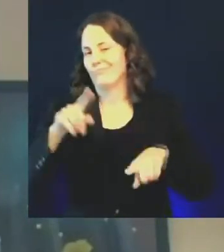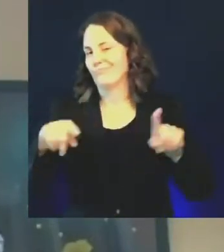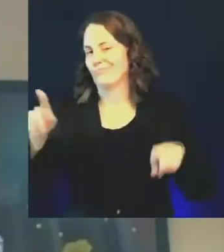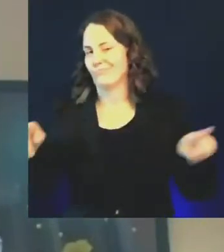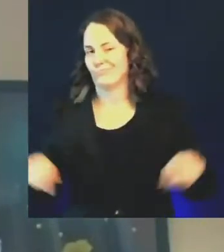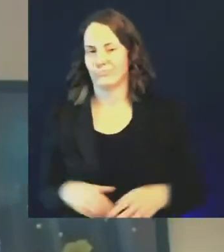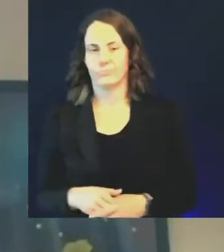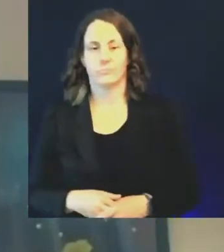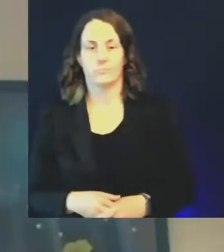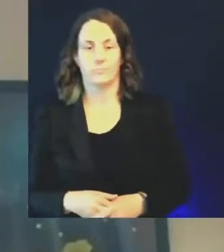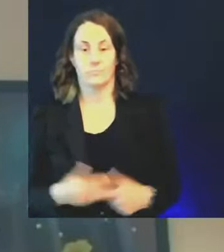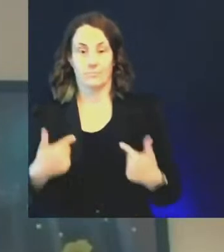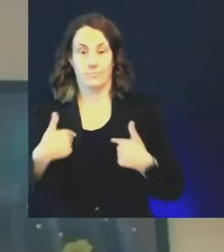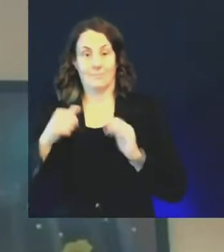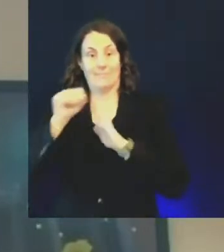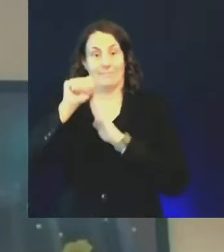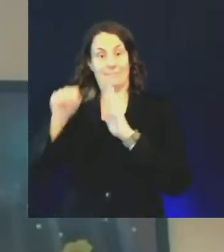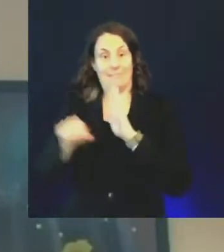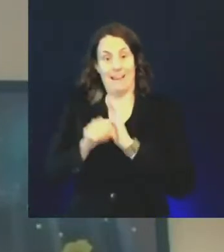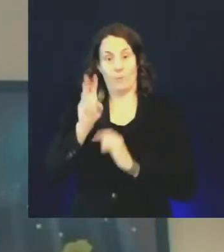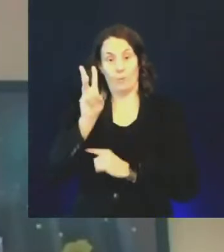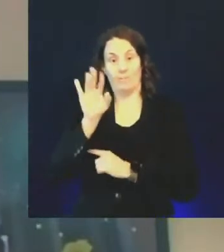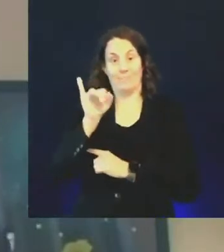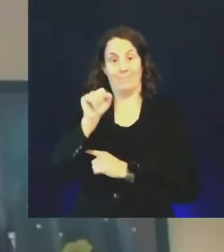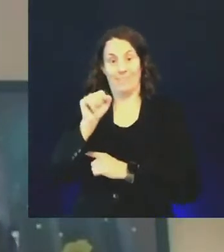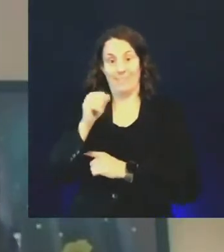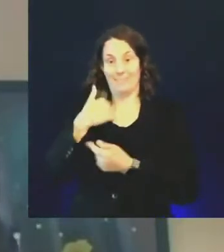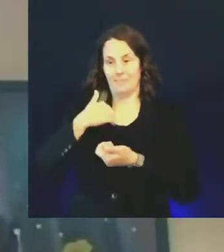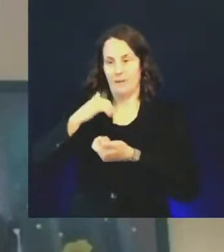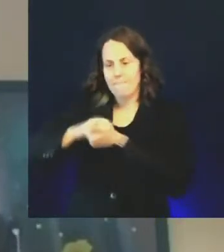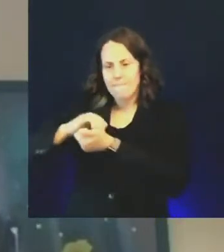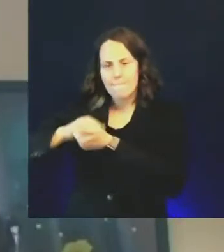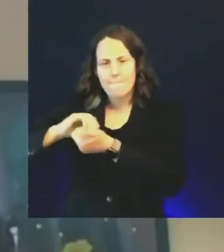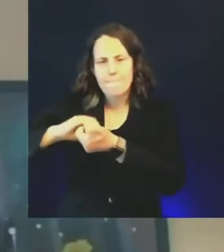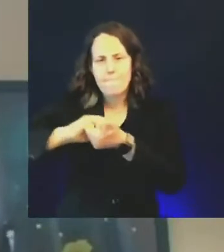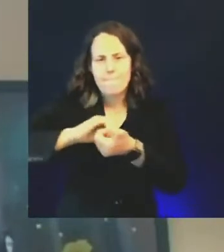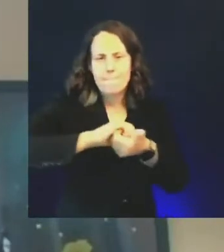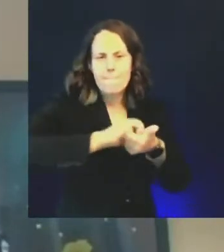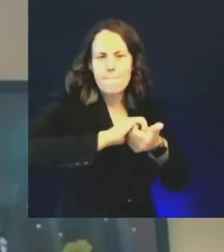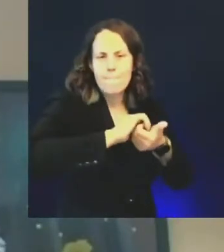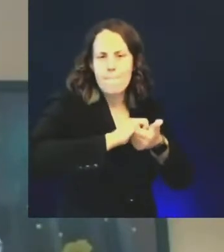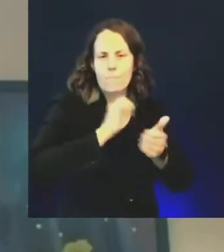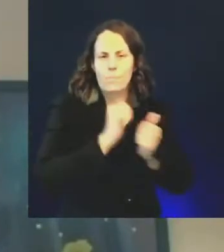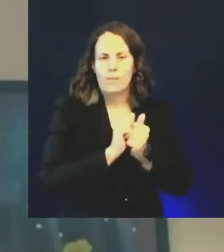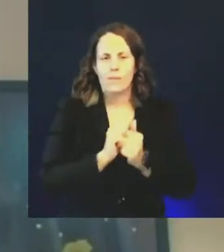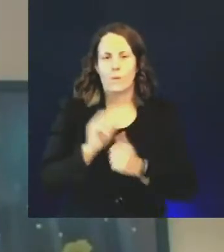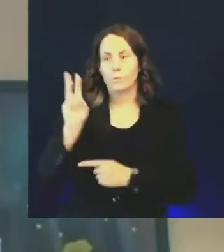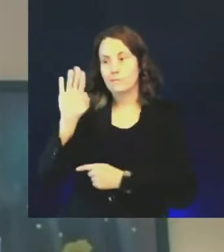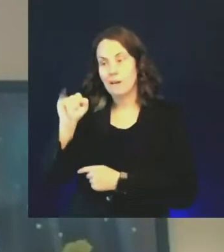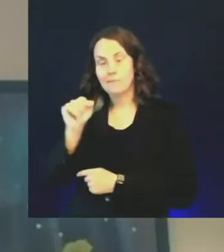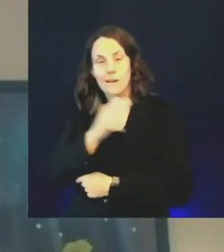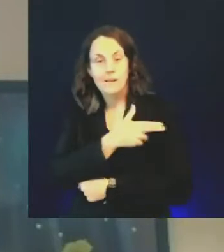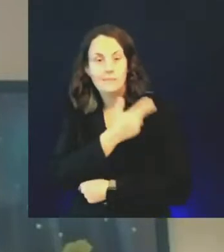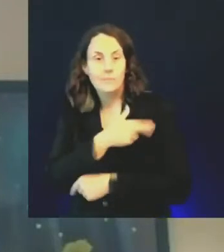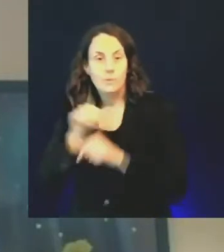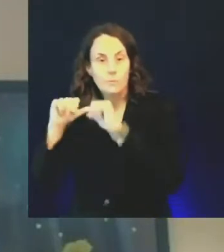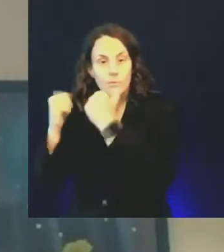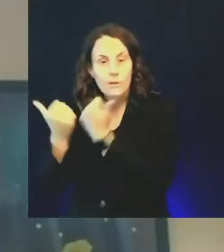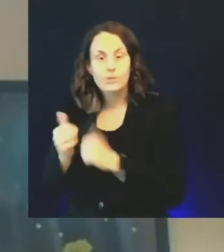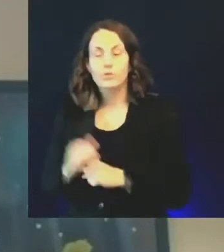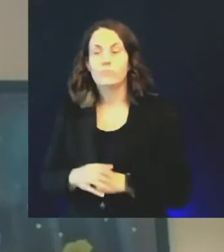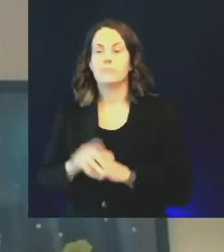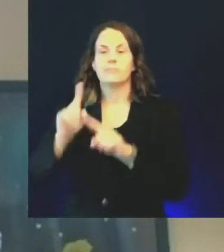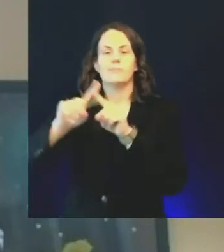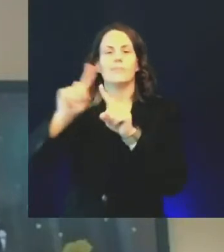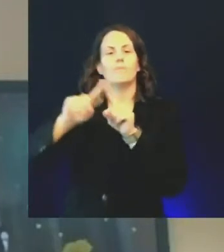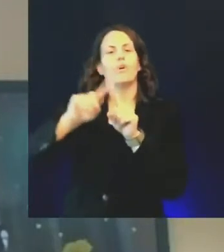healthcare partners to help them re-engineer the way they're providing vaccine in their clinics to be able